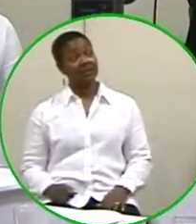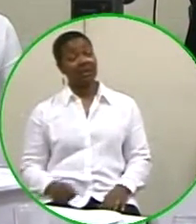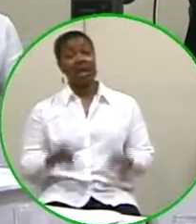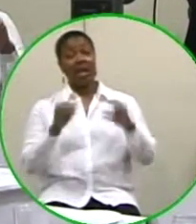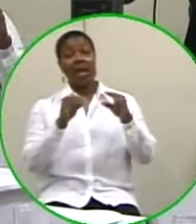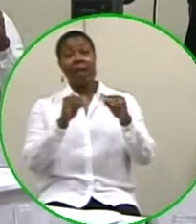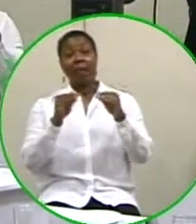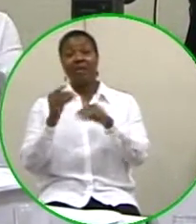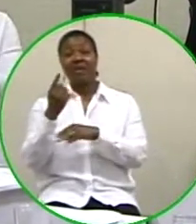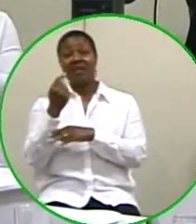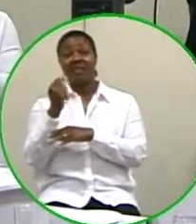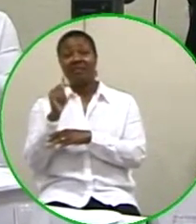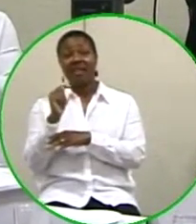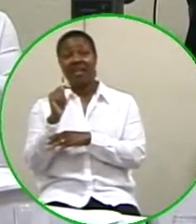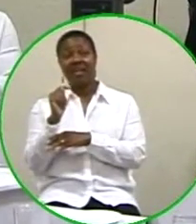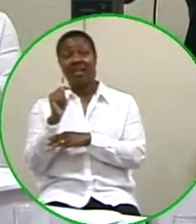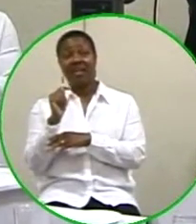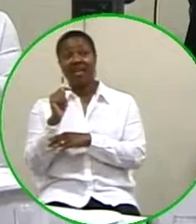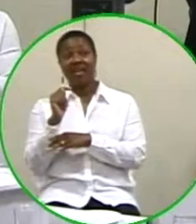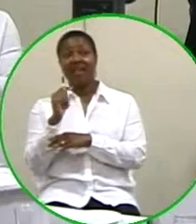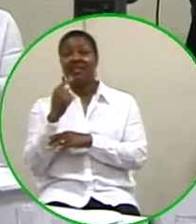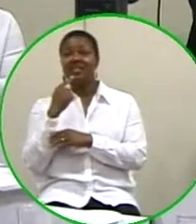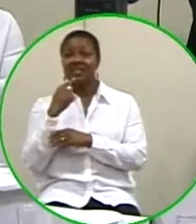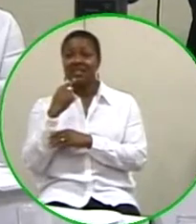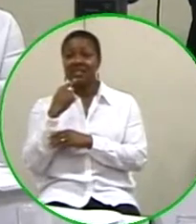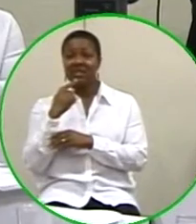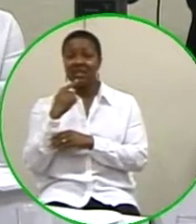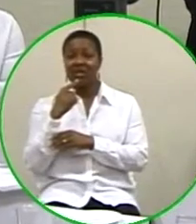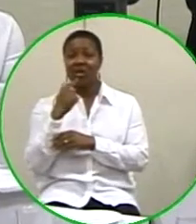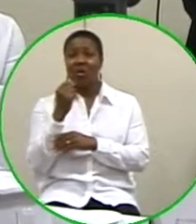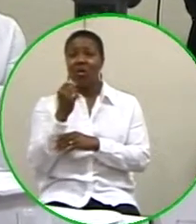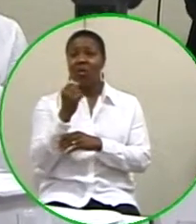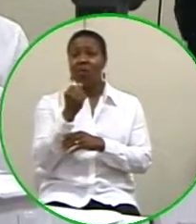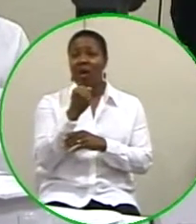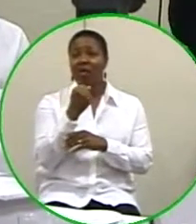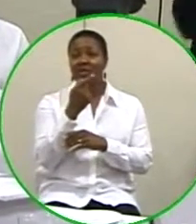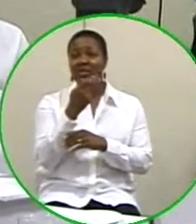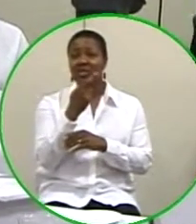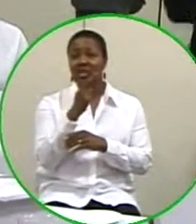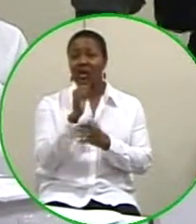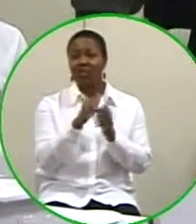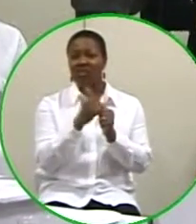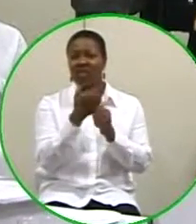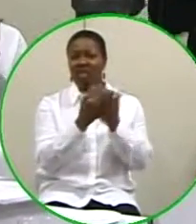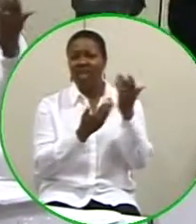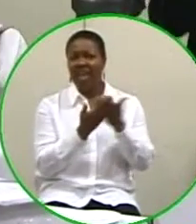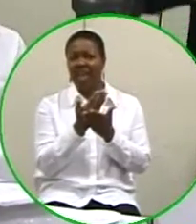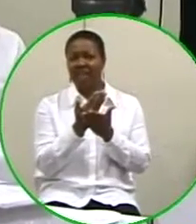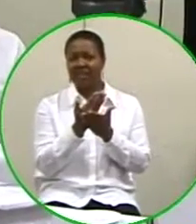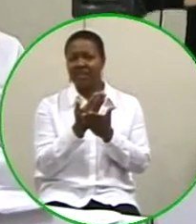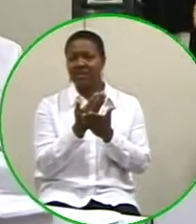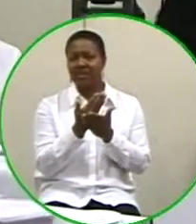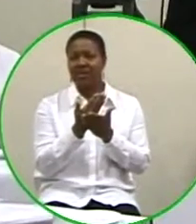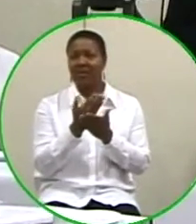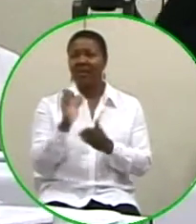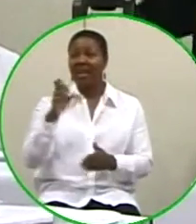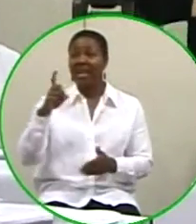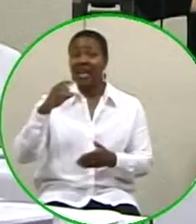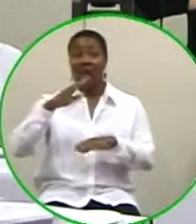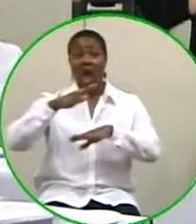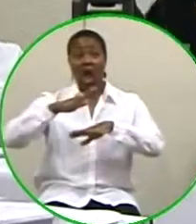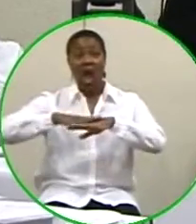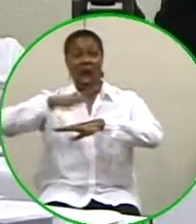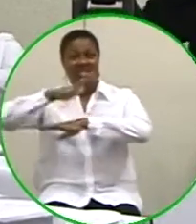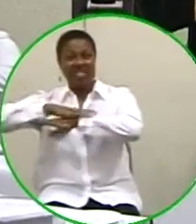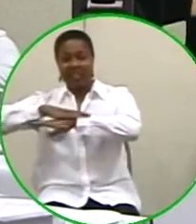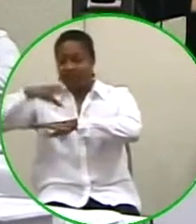the... Doesn't it say while holding the jar with your other hand? No. It does. Put the lid down on the table. Wait a